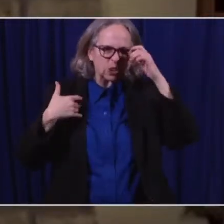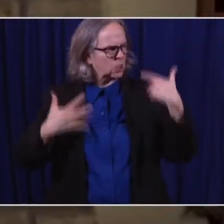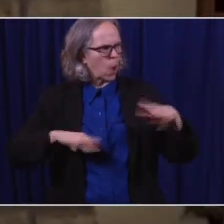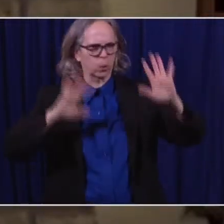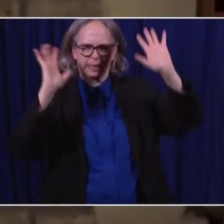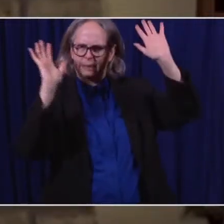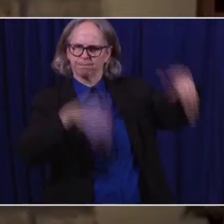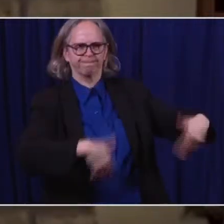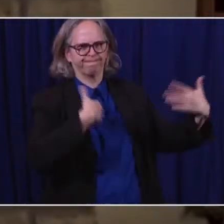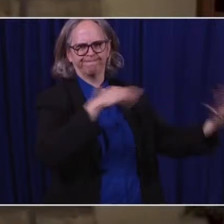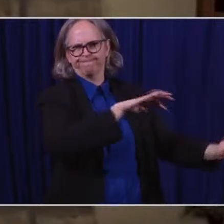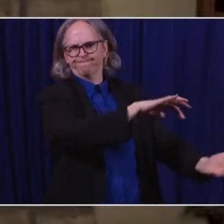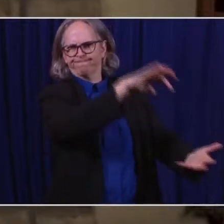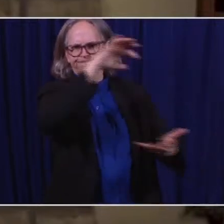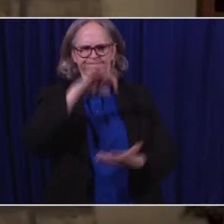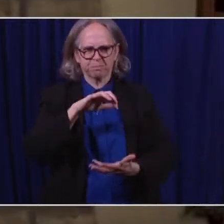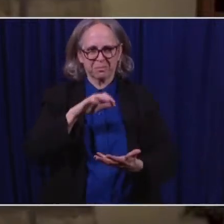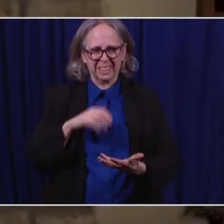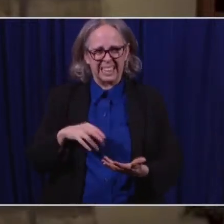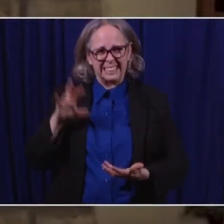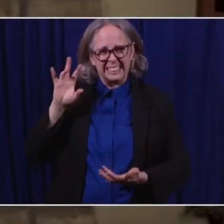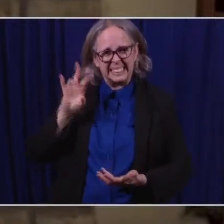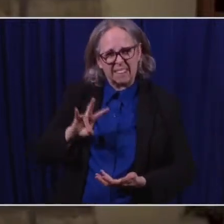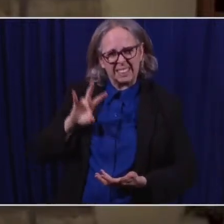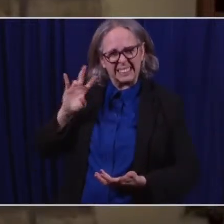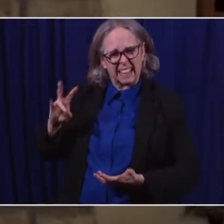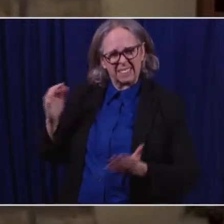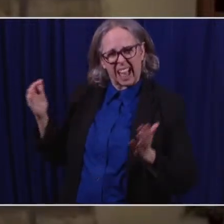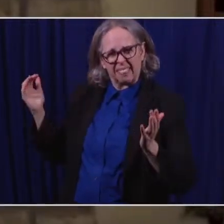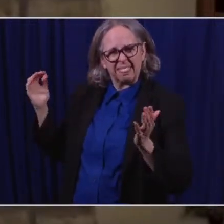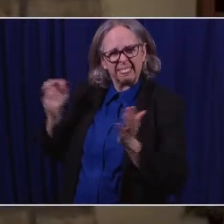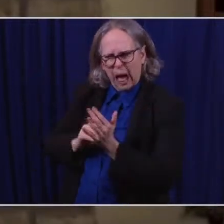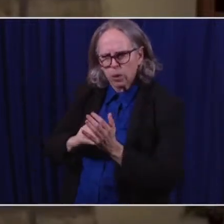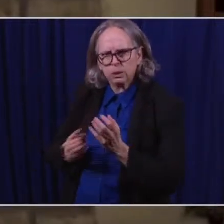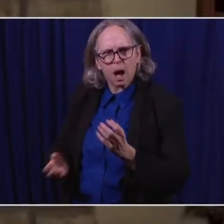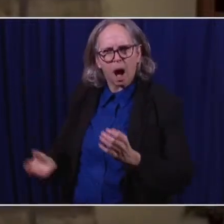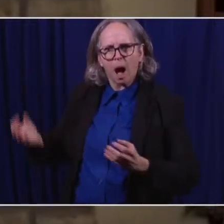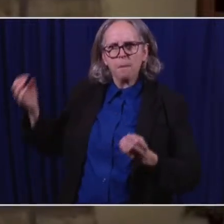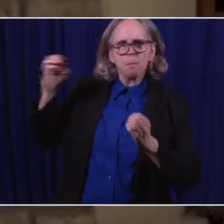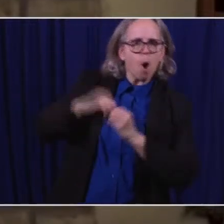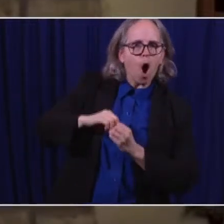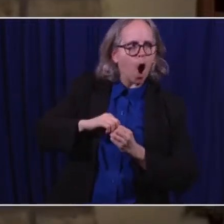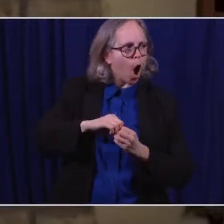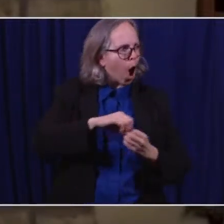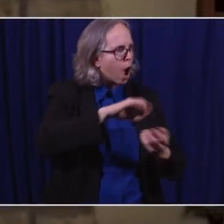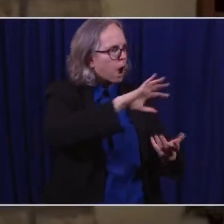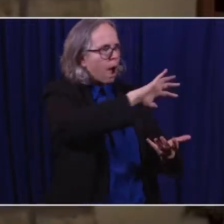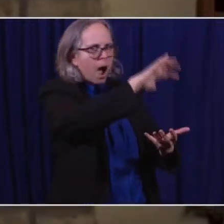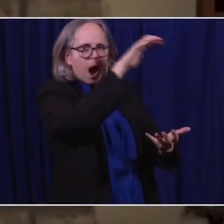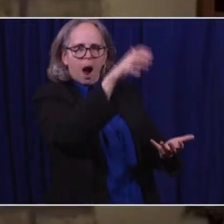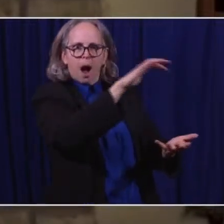have another 77,000 spread over 2 weeks. So very happy about that. 38,500 this